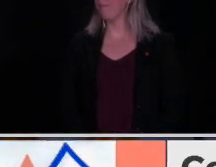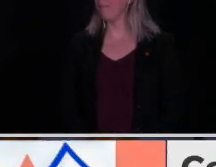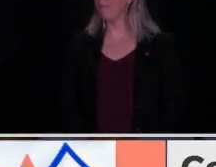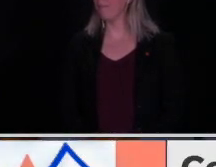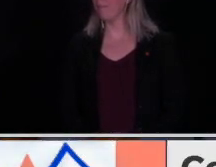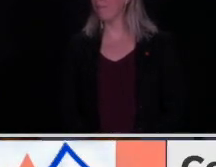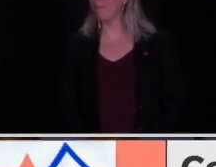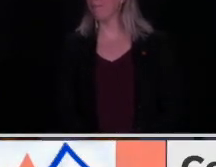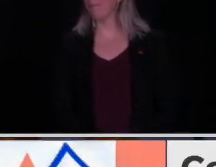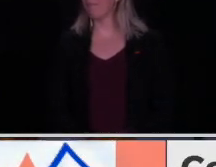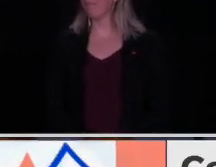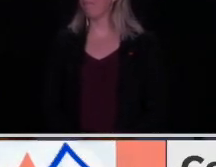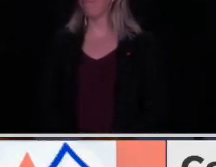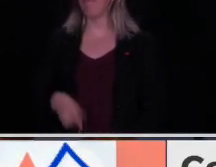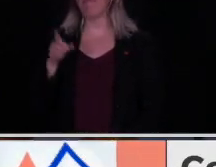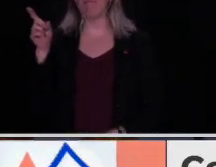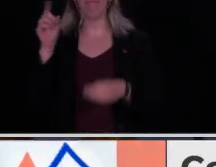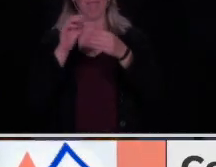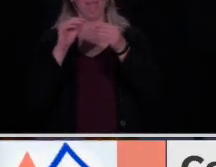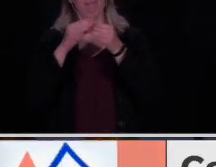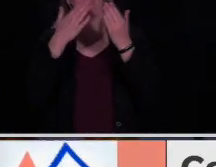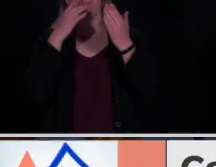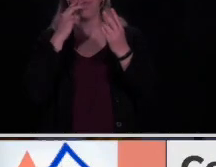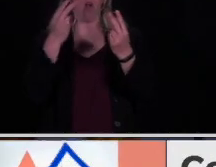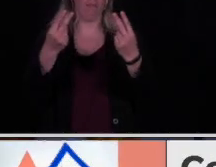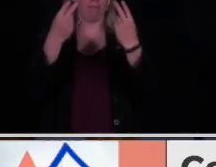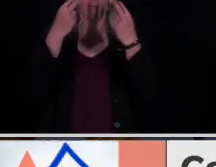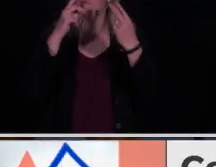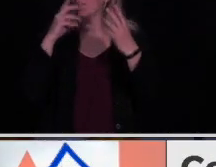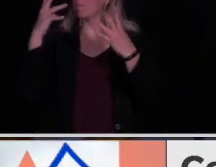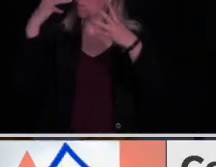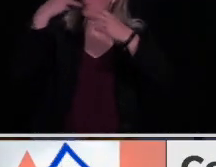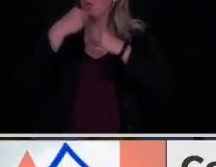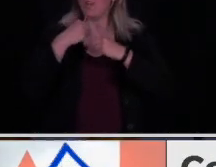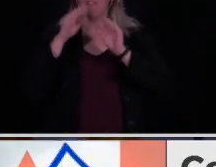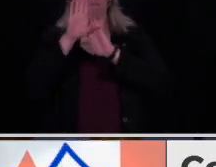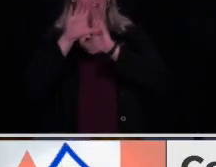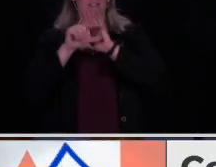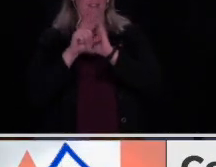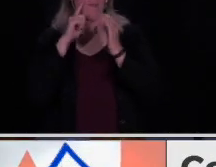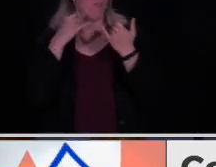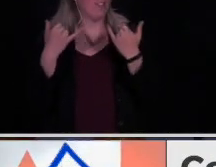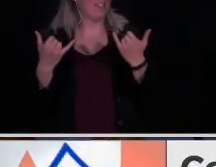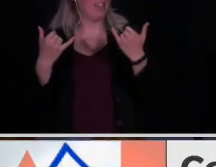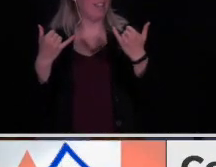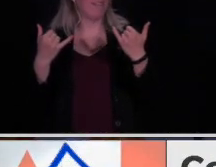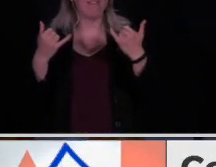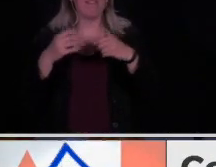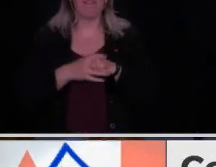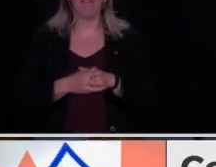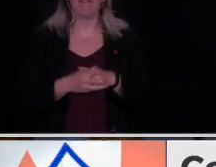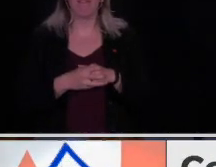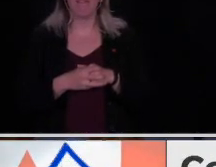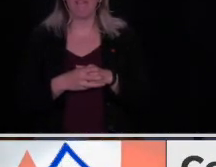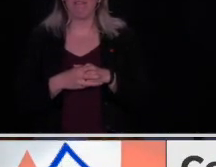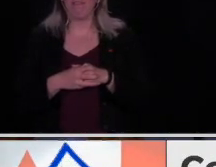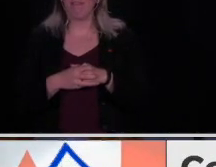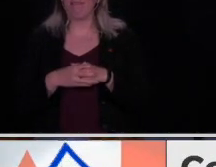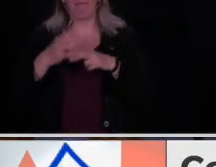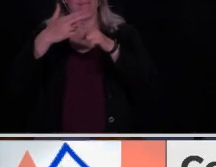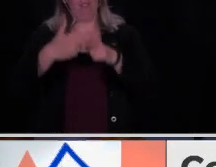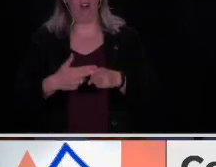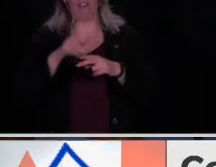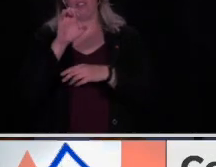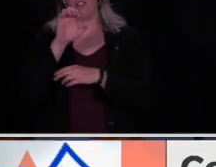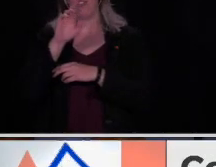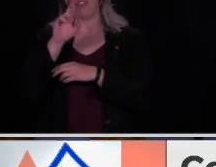on this Canada Day, the most beautiful backdrop in the entire country, I reckon. But we're Early Spirit.